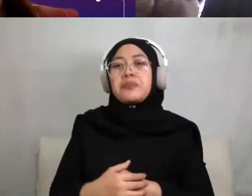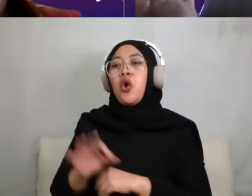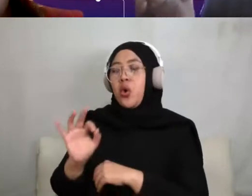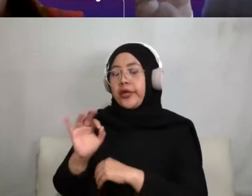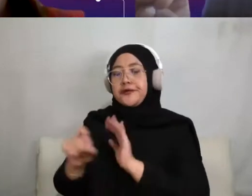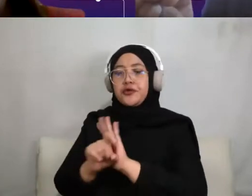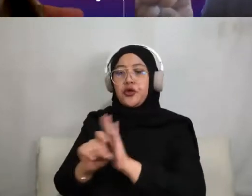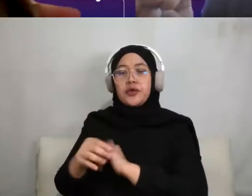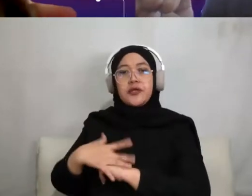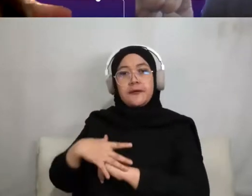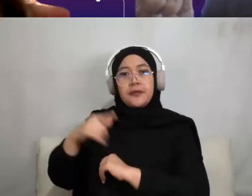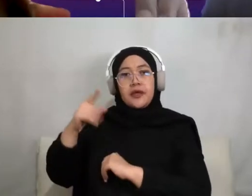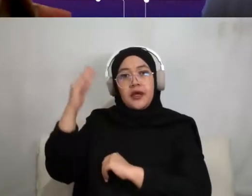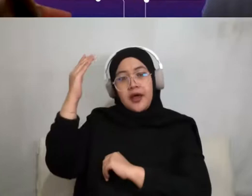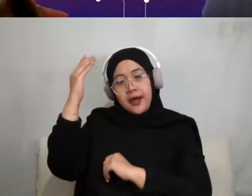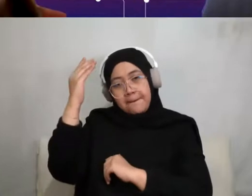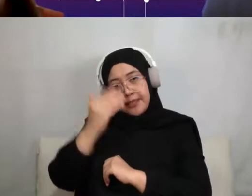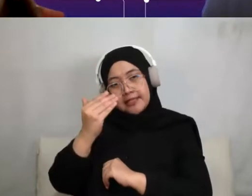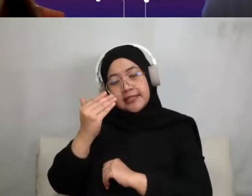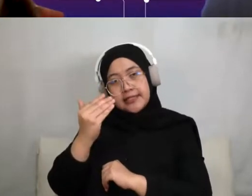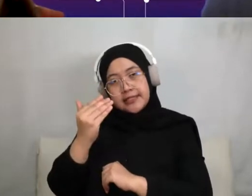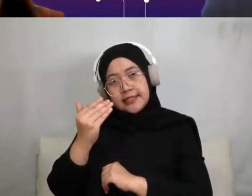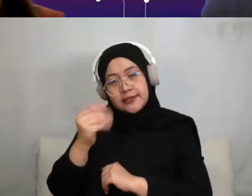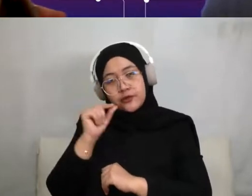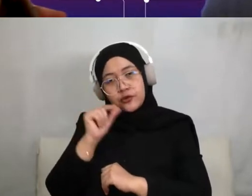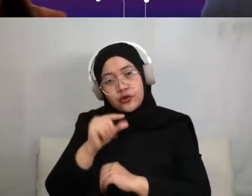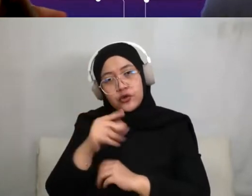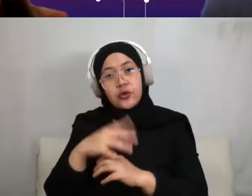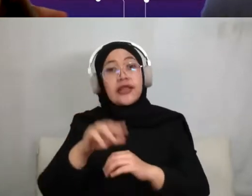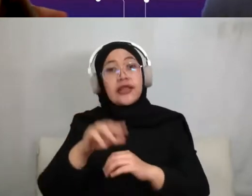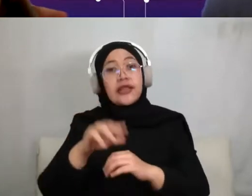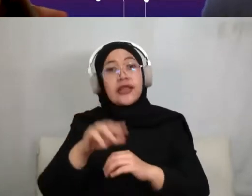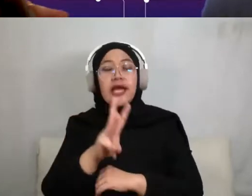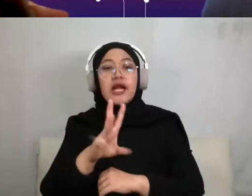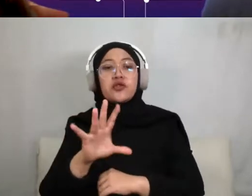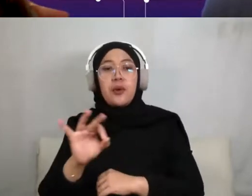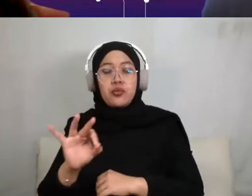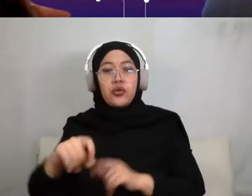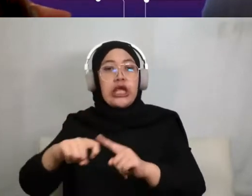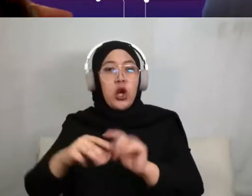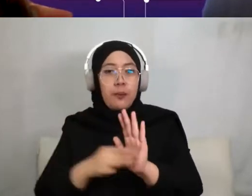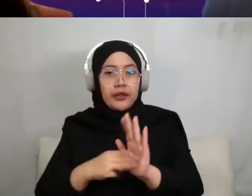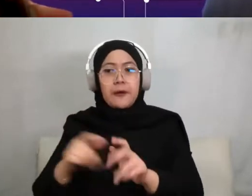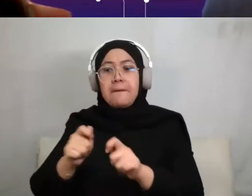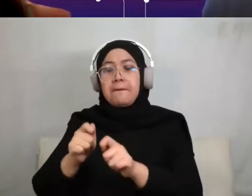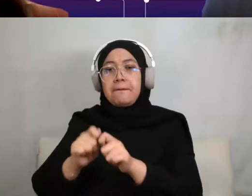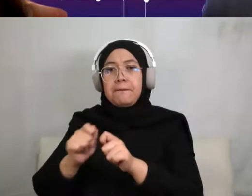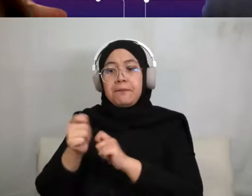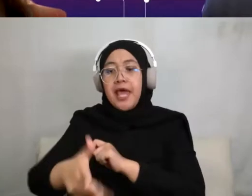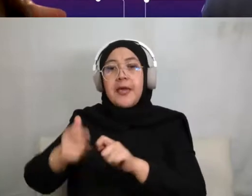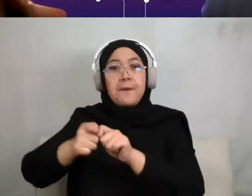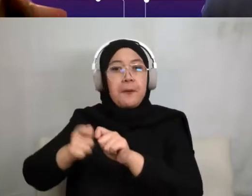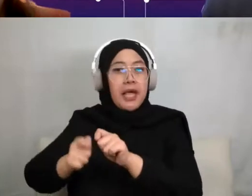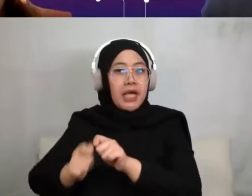Hyderabad for an about 350 to 400 kilometer, maintenance cost is coming around 3.5